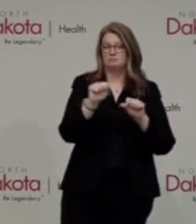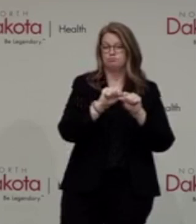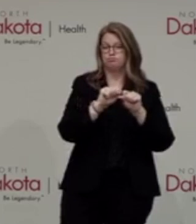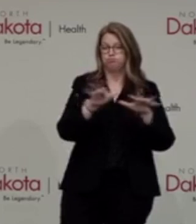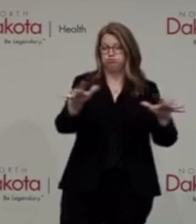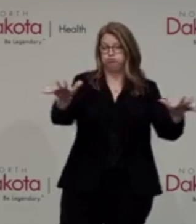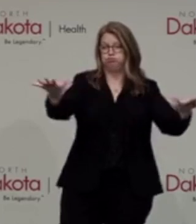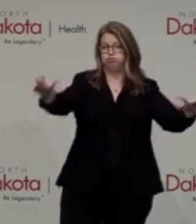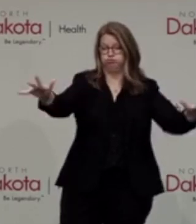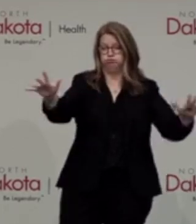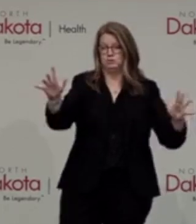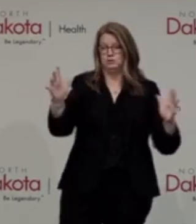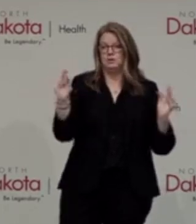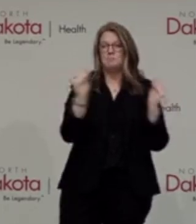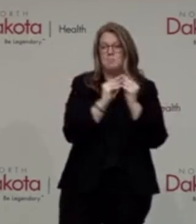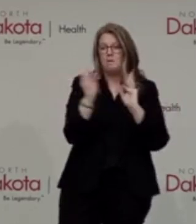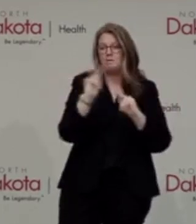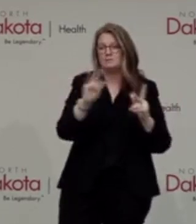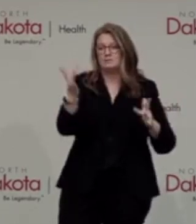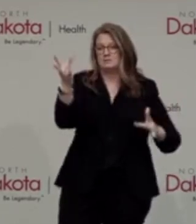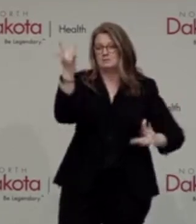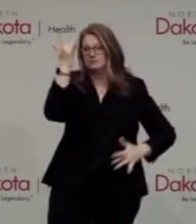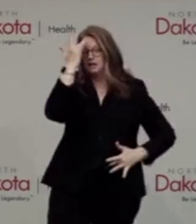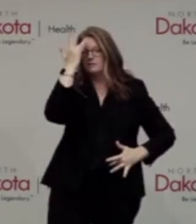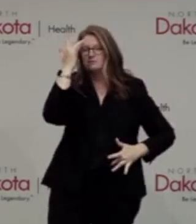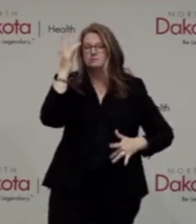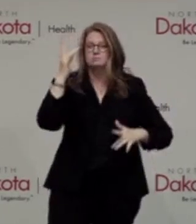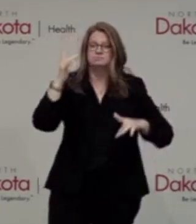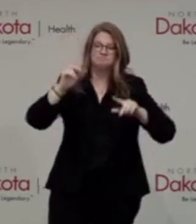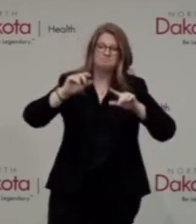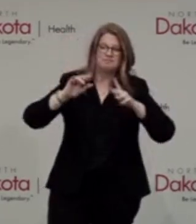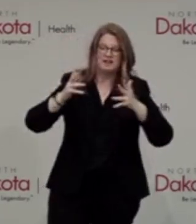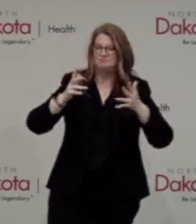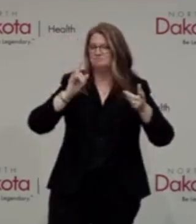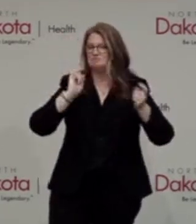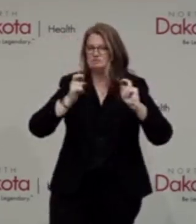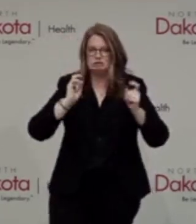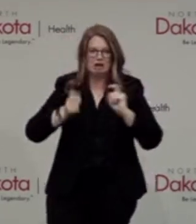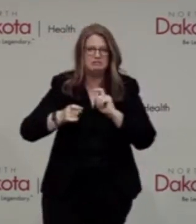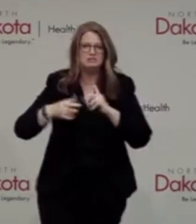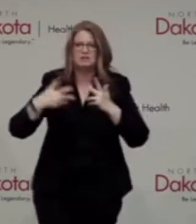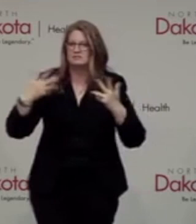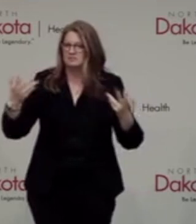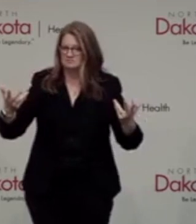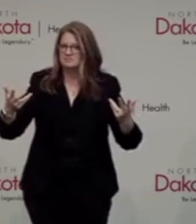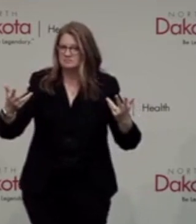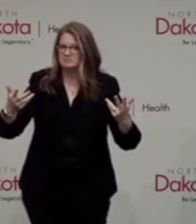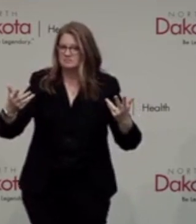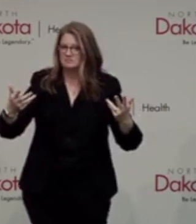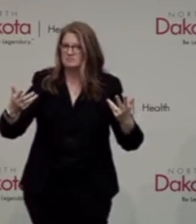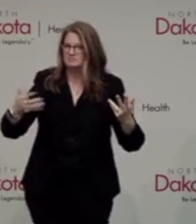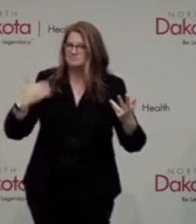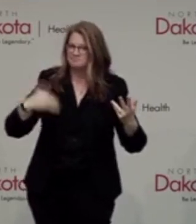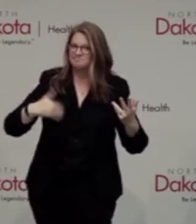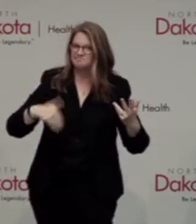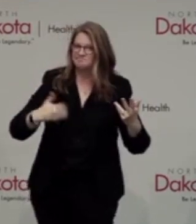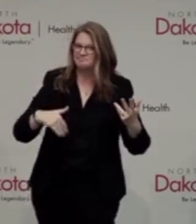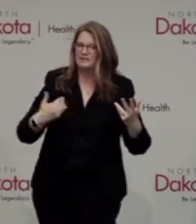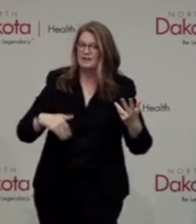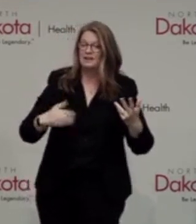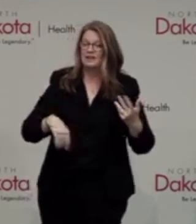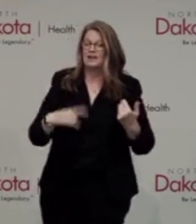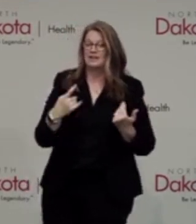more opportunities for the Delta variant to continue to evolve, and it is certainly a factor in what's driving